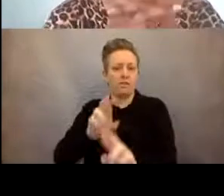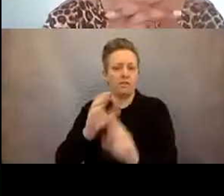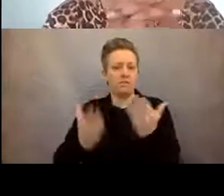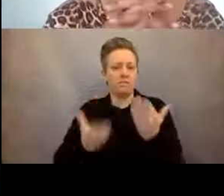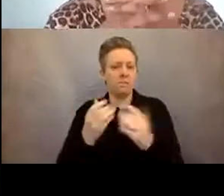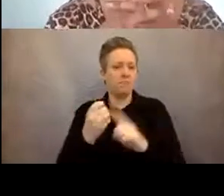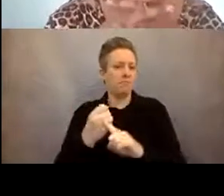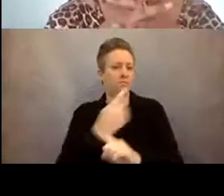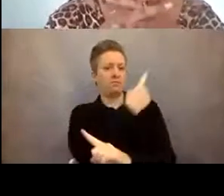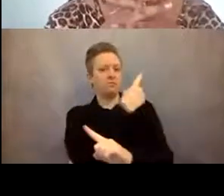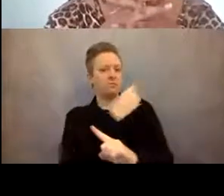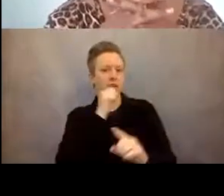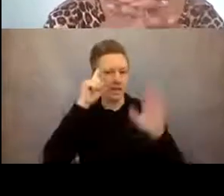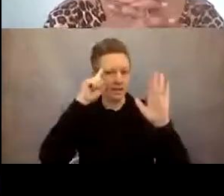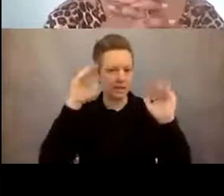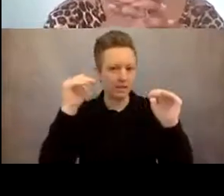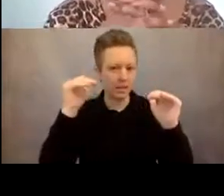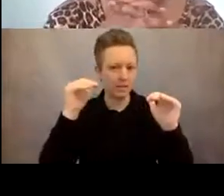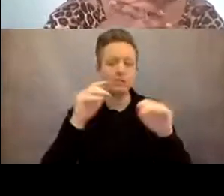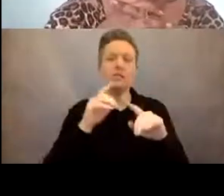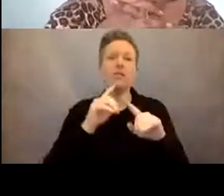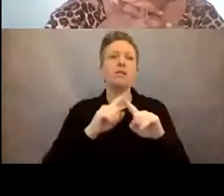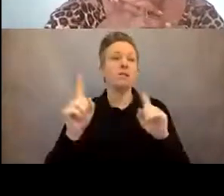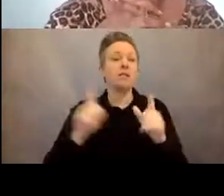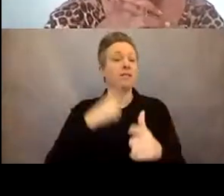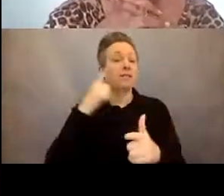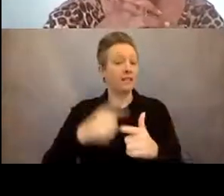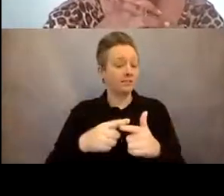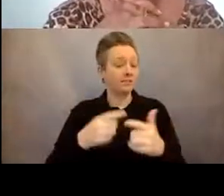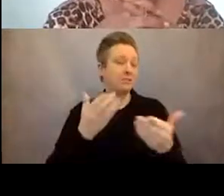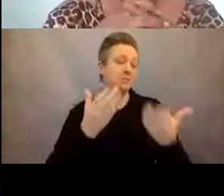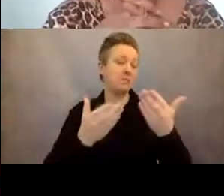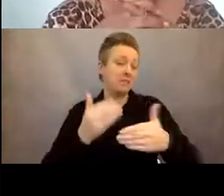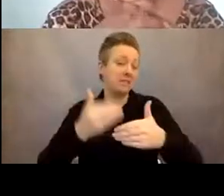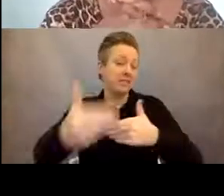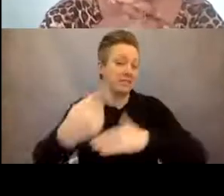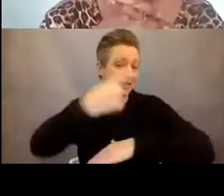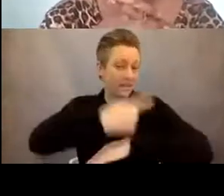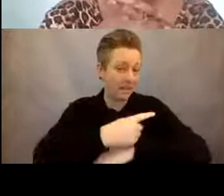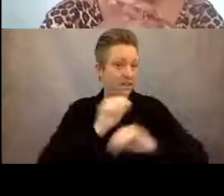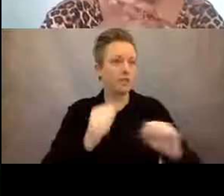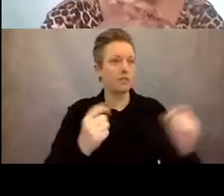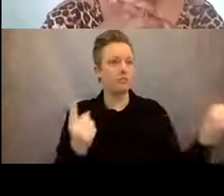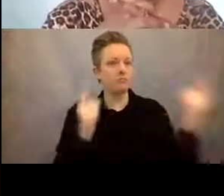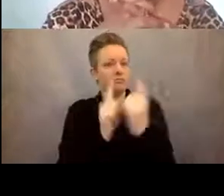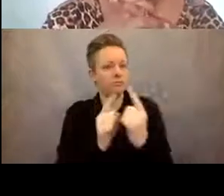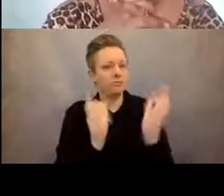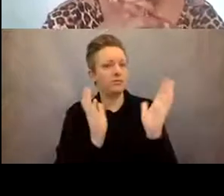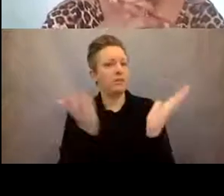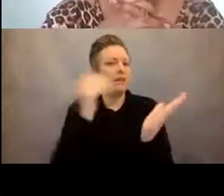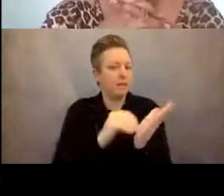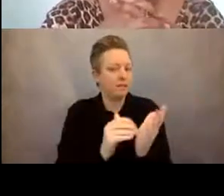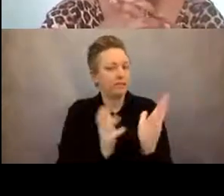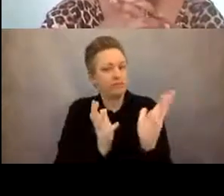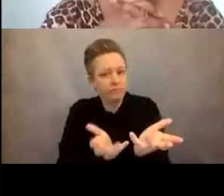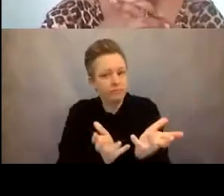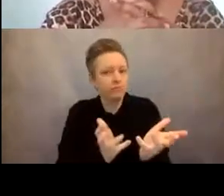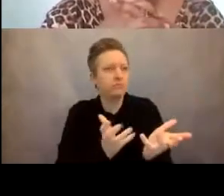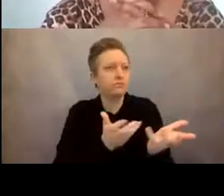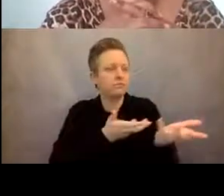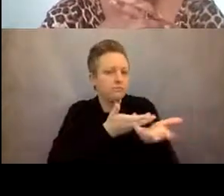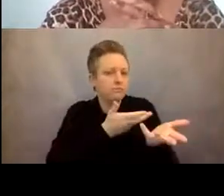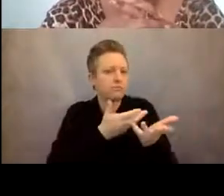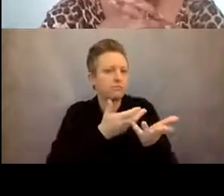So again, to really narrow in on trauma reactions and not blame the person, but also to do